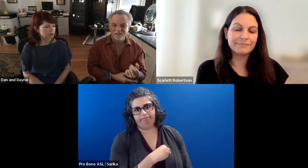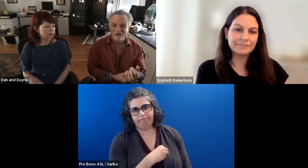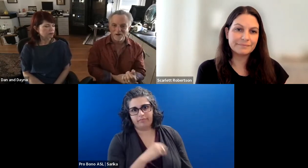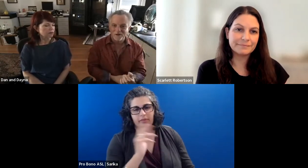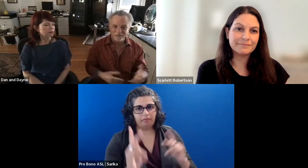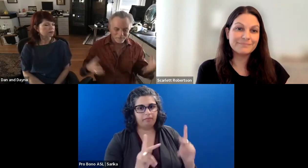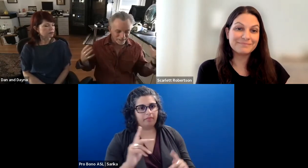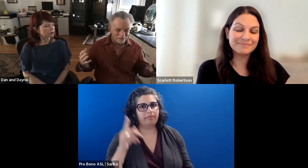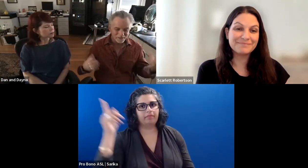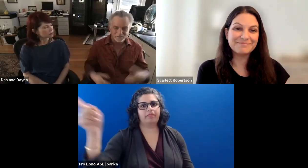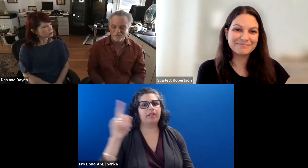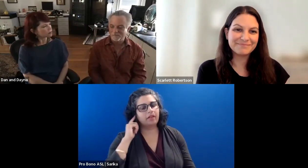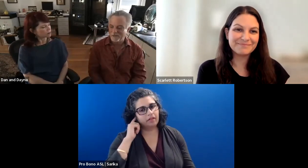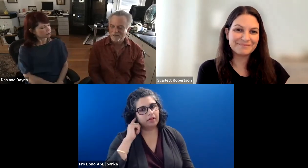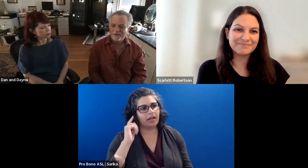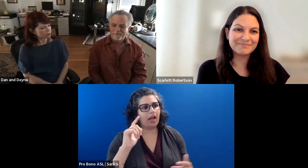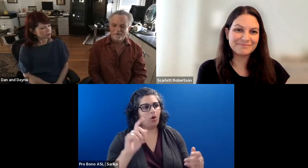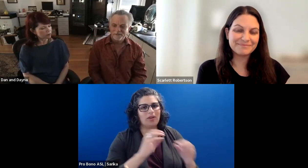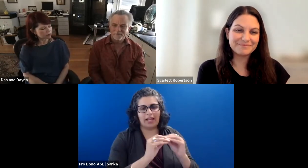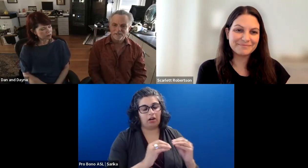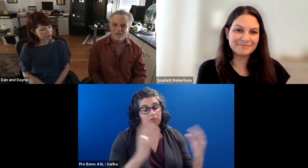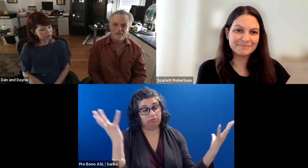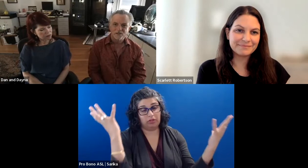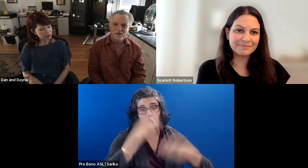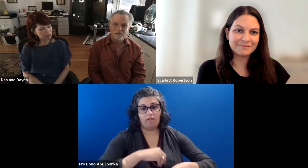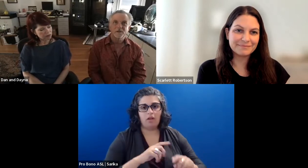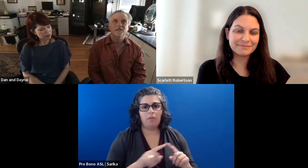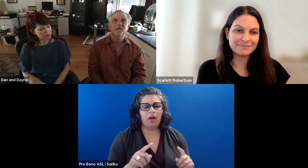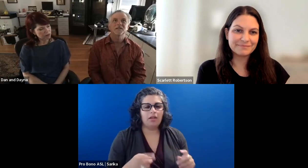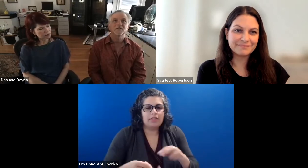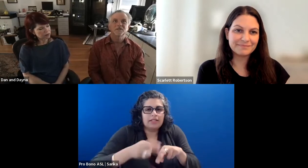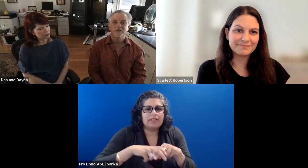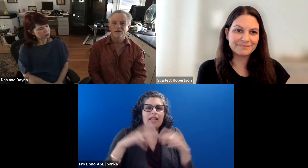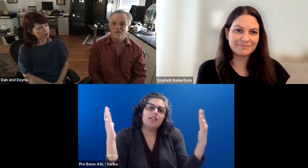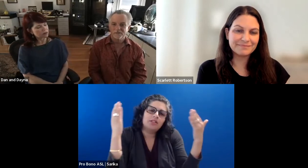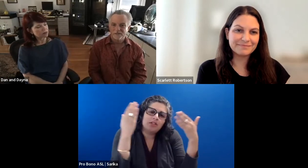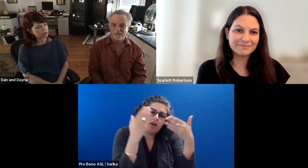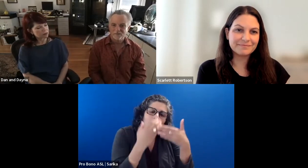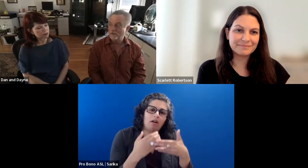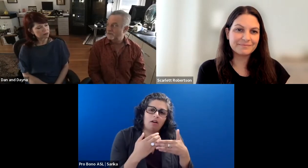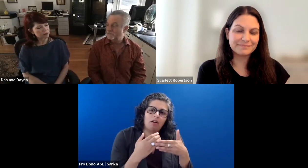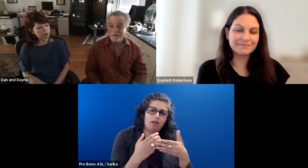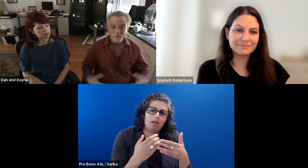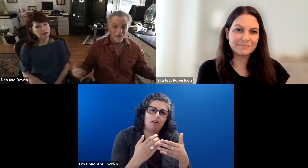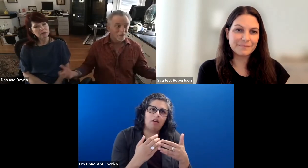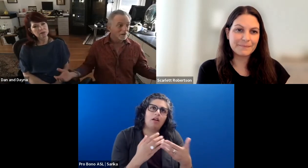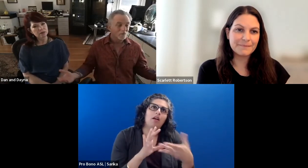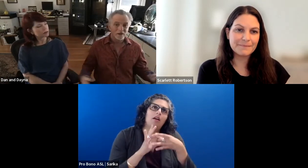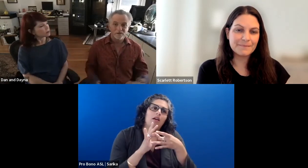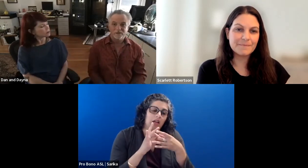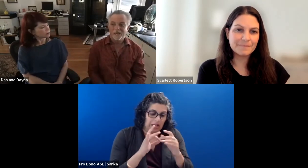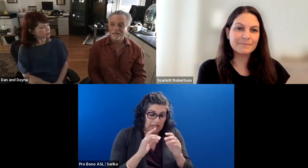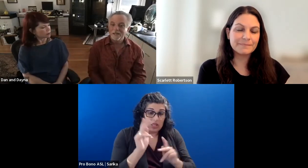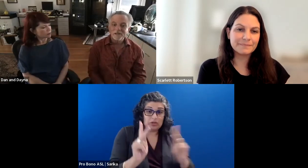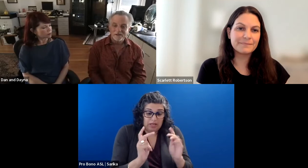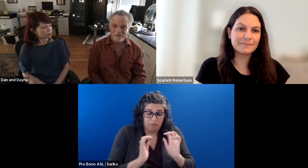at Skywalker, and you want to hear Leonard's music, but there's something about sitting in a darkened space and surrendering yourself to that screen with people around